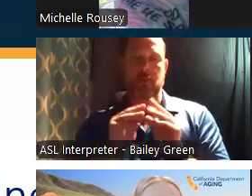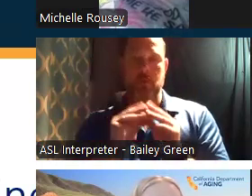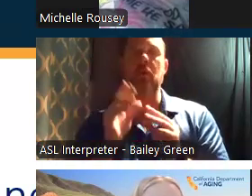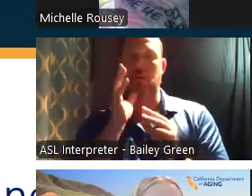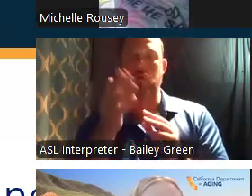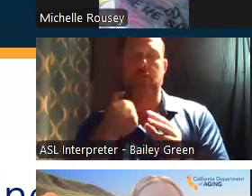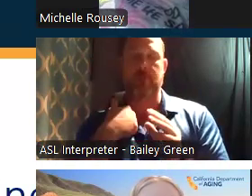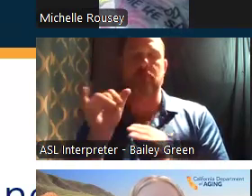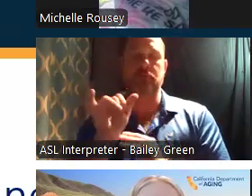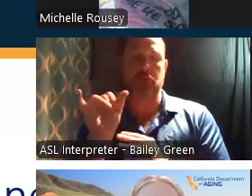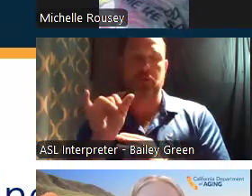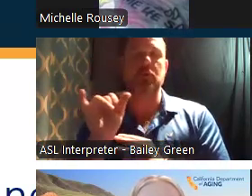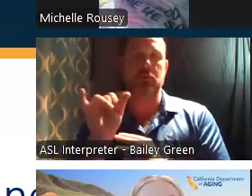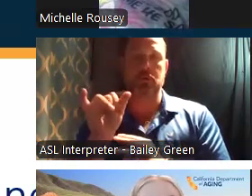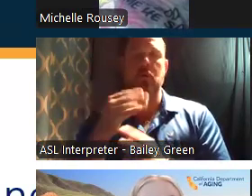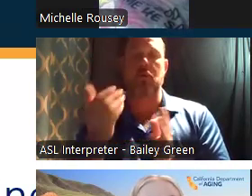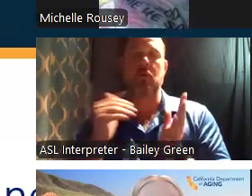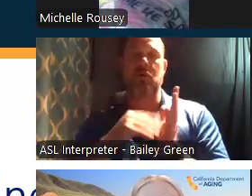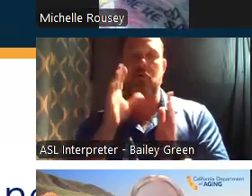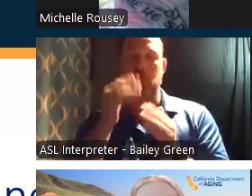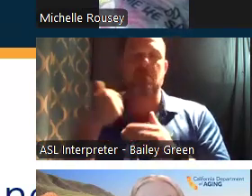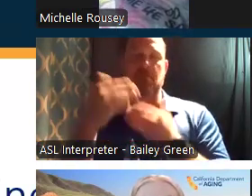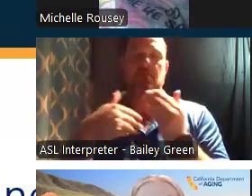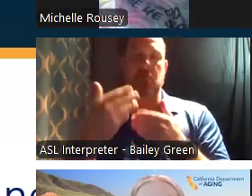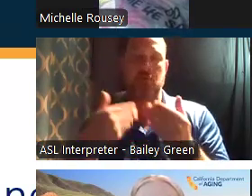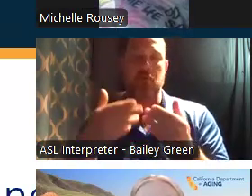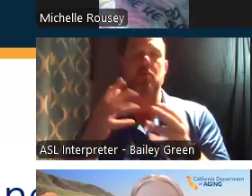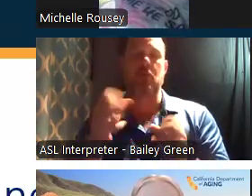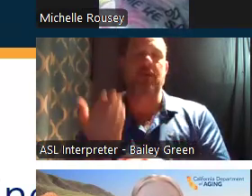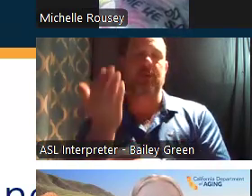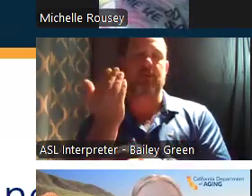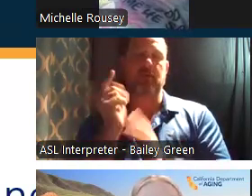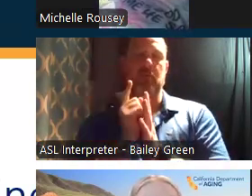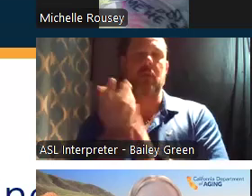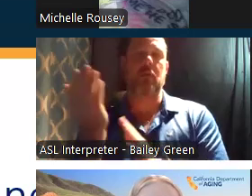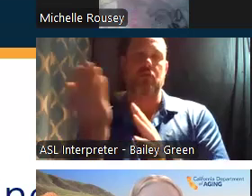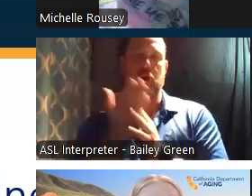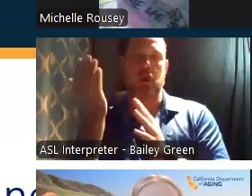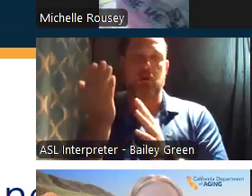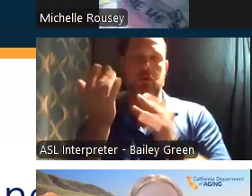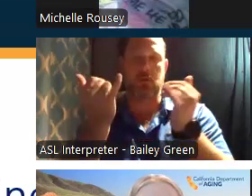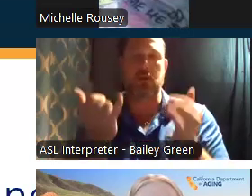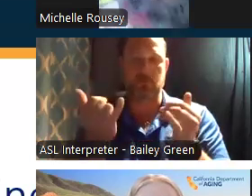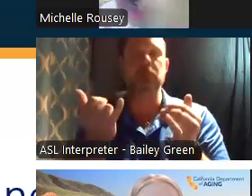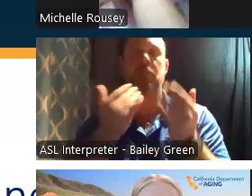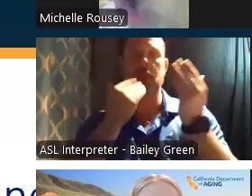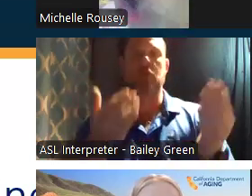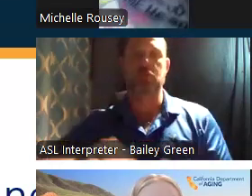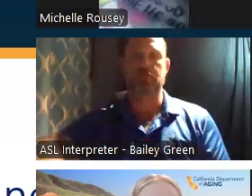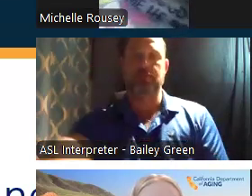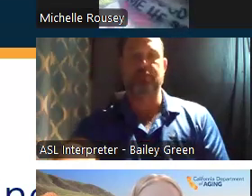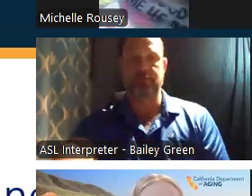thing. So again, I think we'll just move forward and take a 15-minute break at this time.